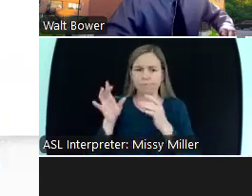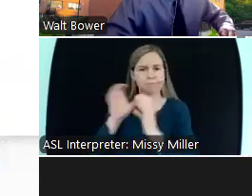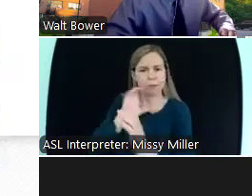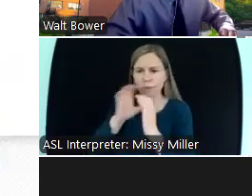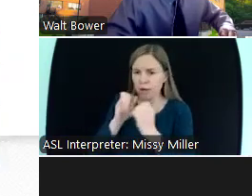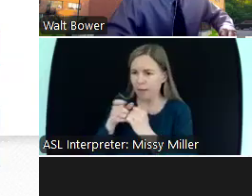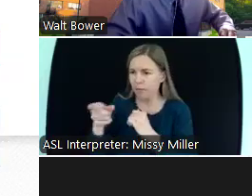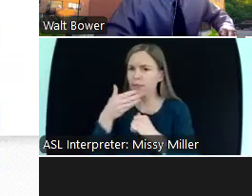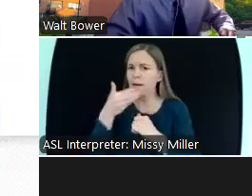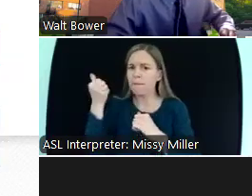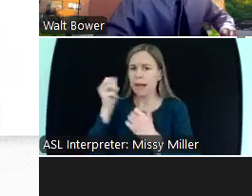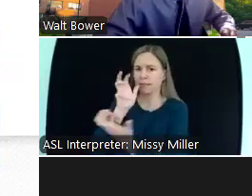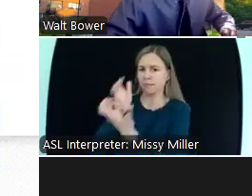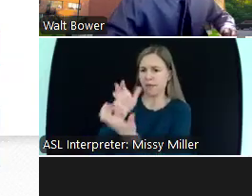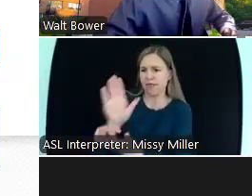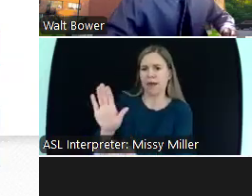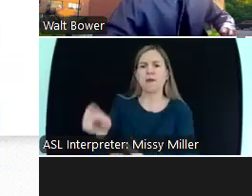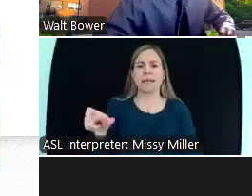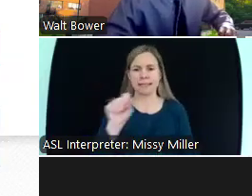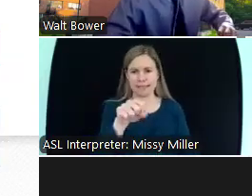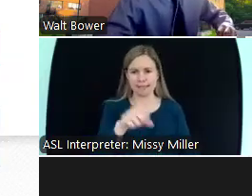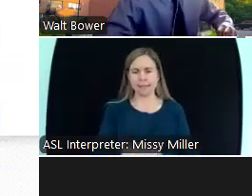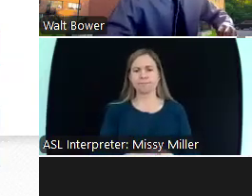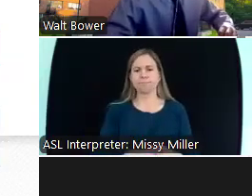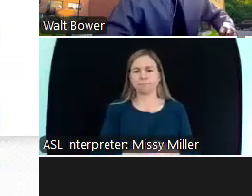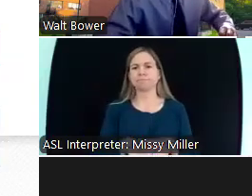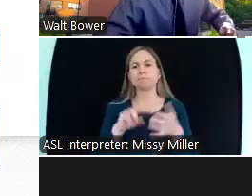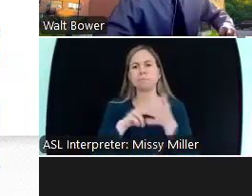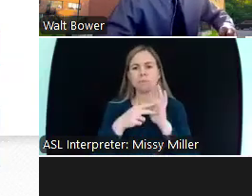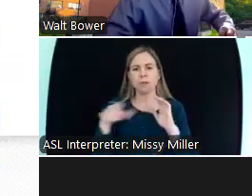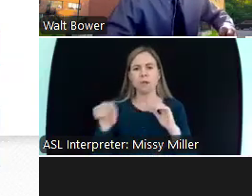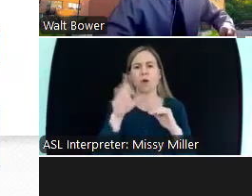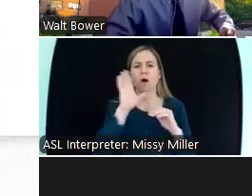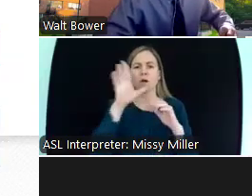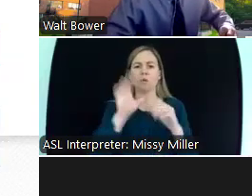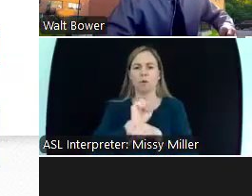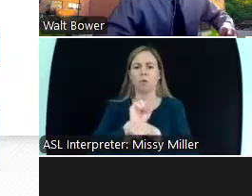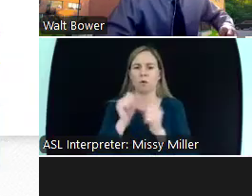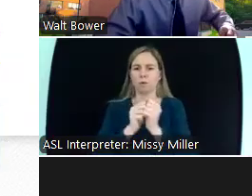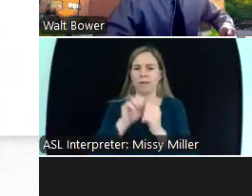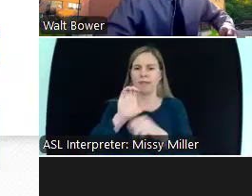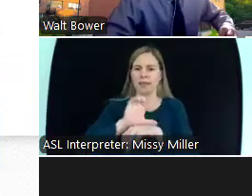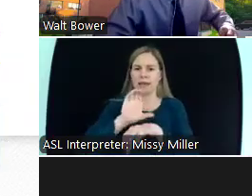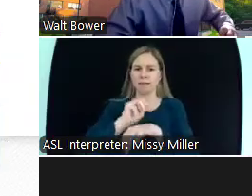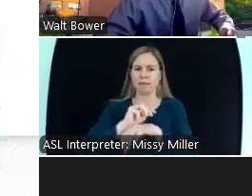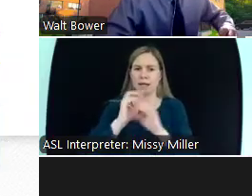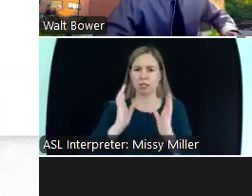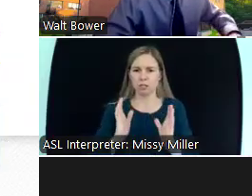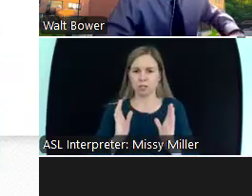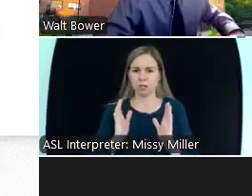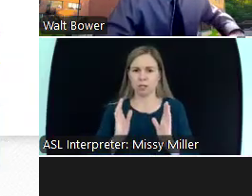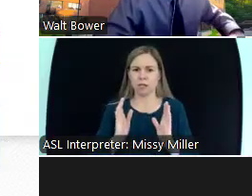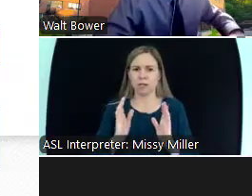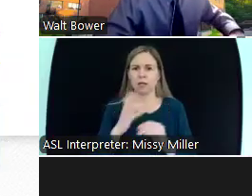to best meet their needs. And so you would work with your case manager and